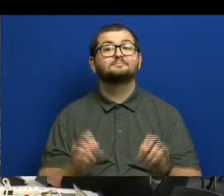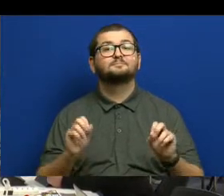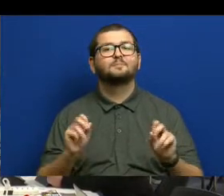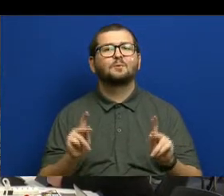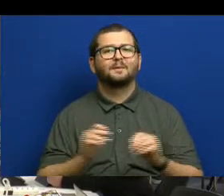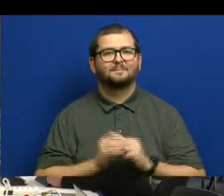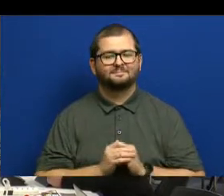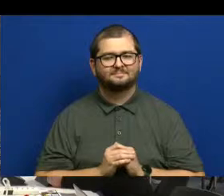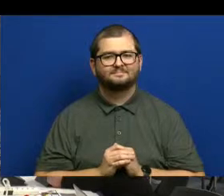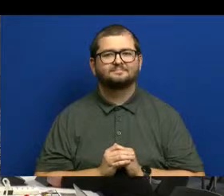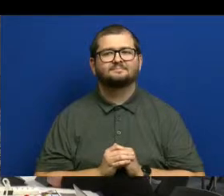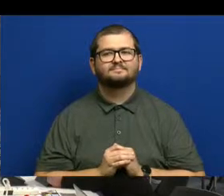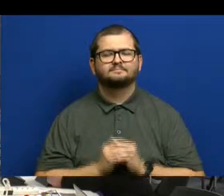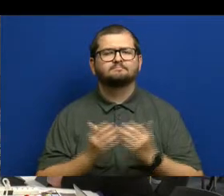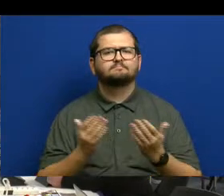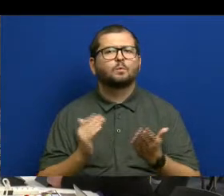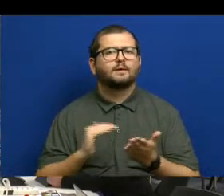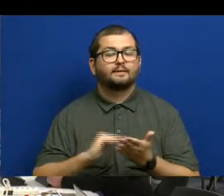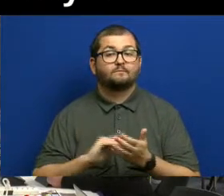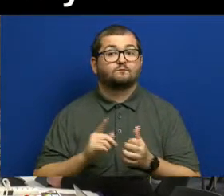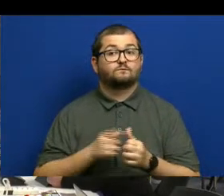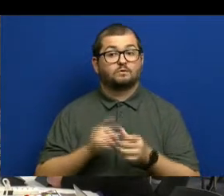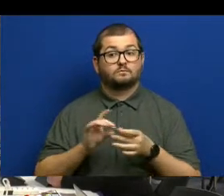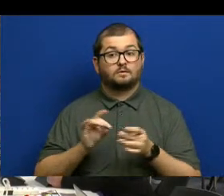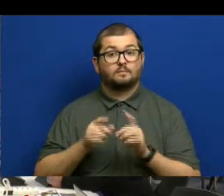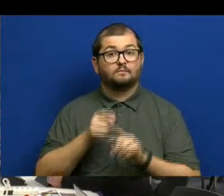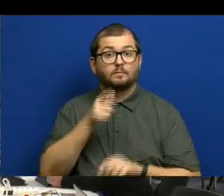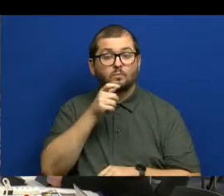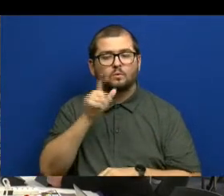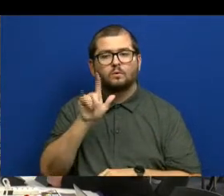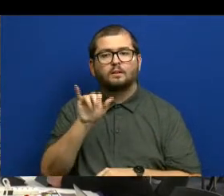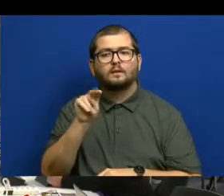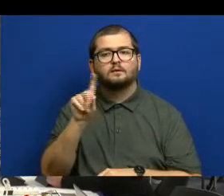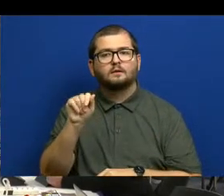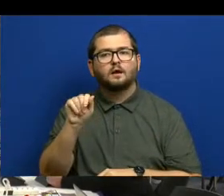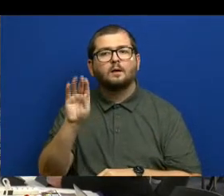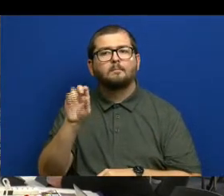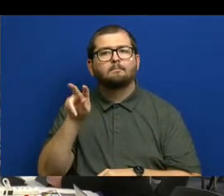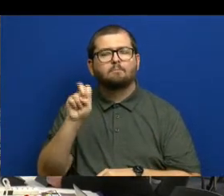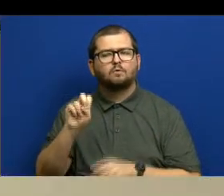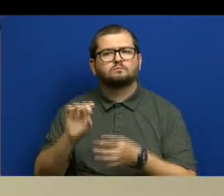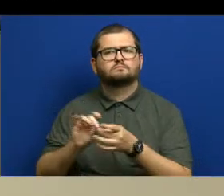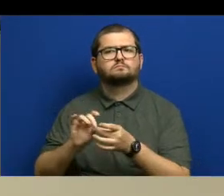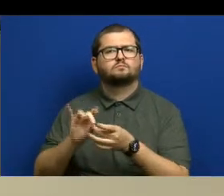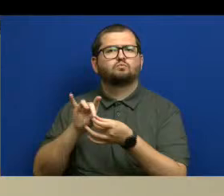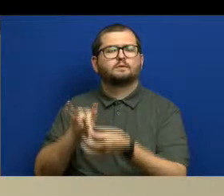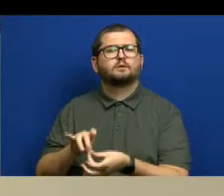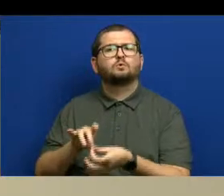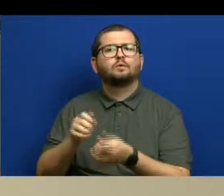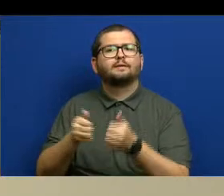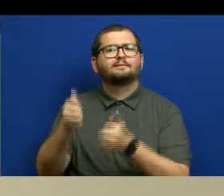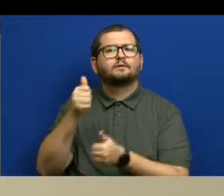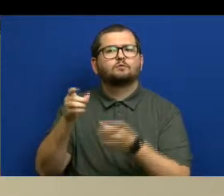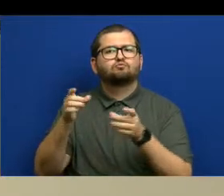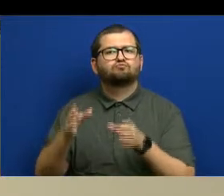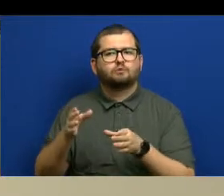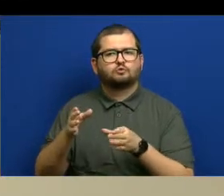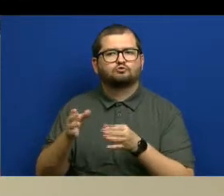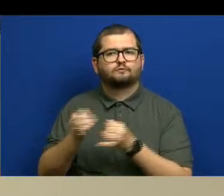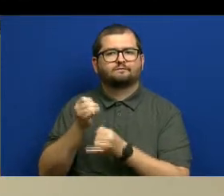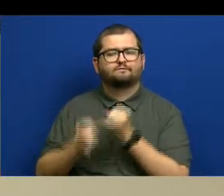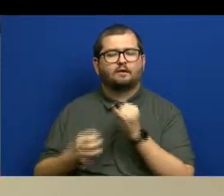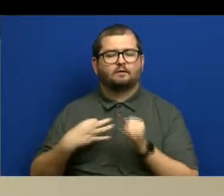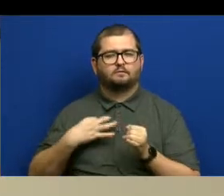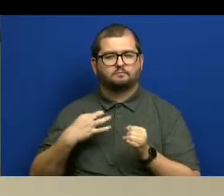Okay. So again, this first comment is coming from Linda Bove, who's commenting on the executive director finalists. Her written comments are as